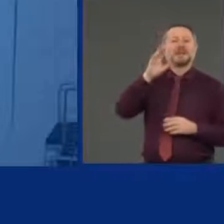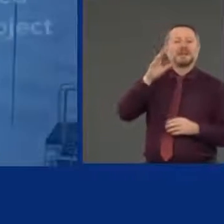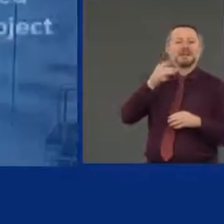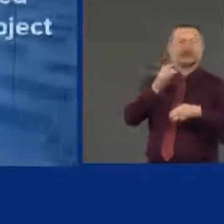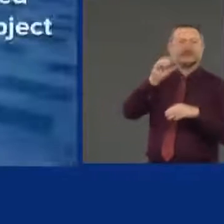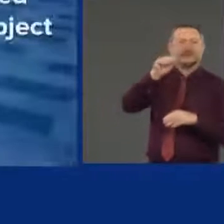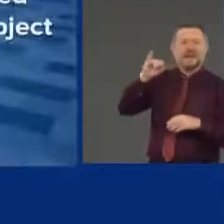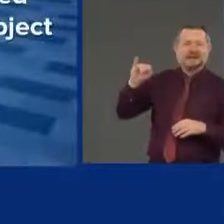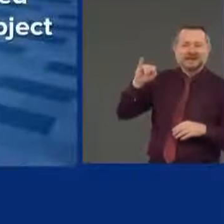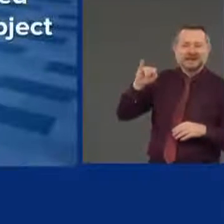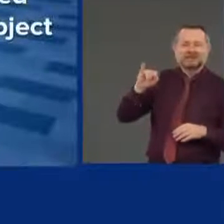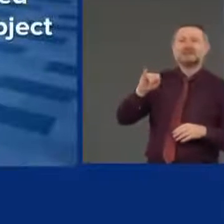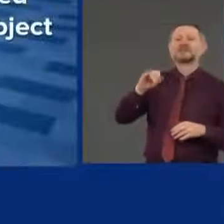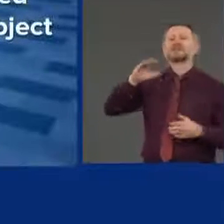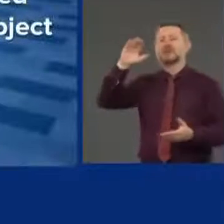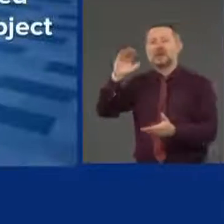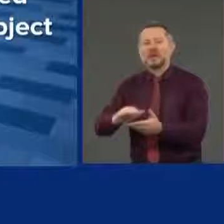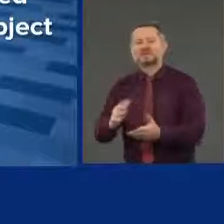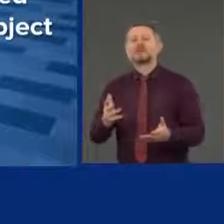is up a little bit.